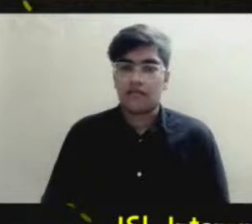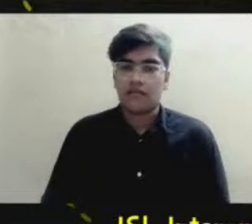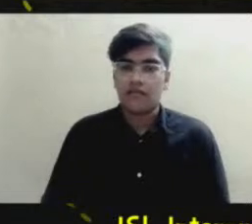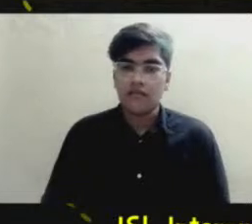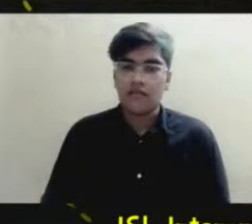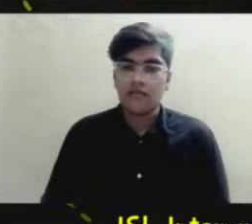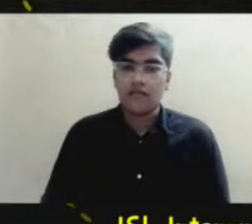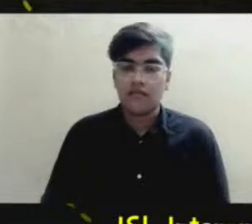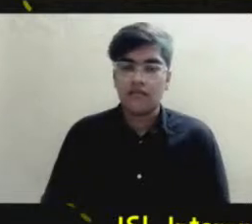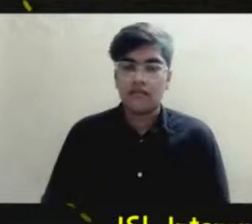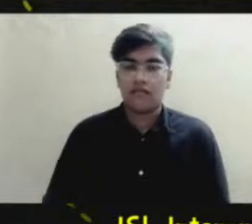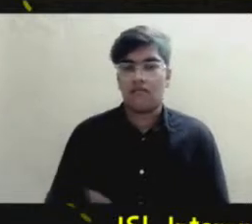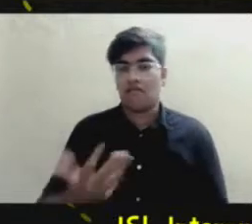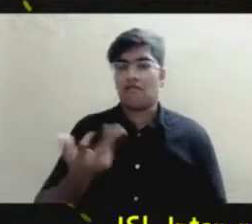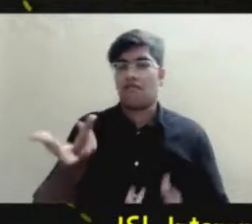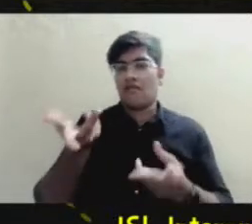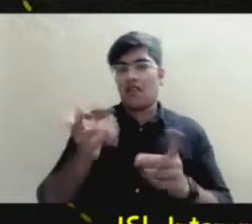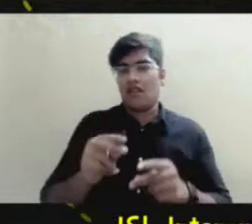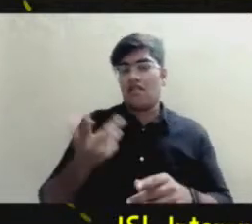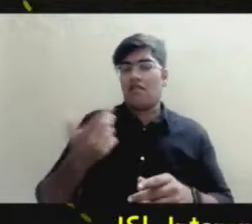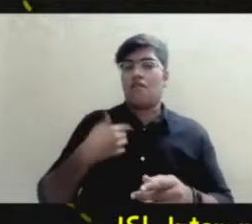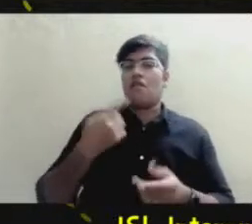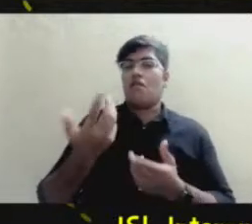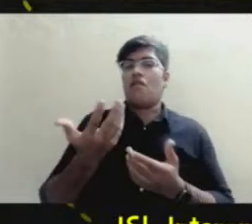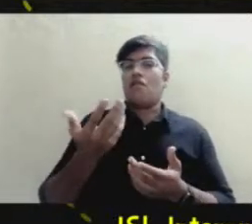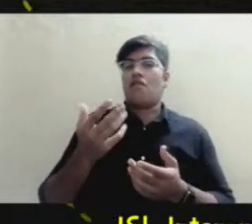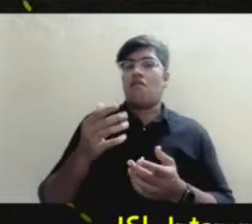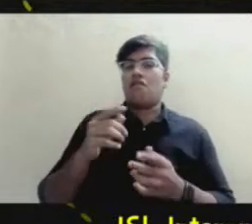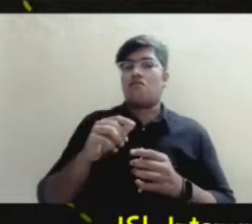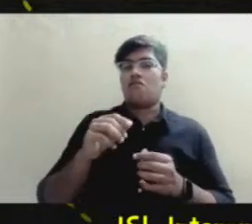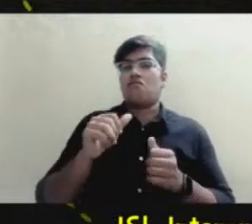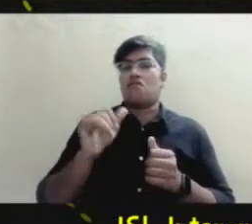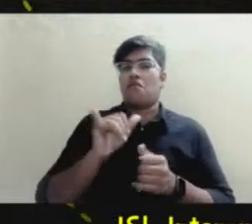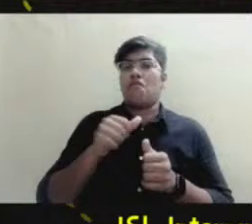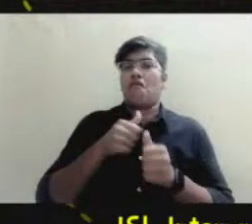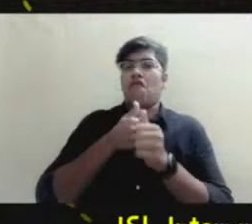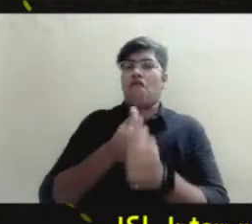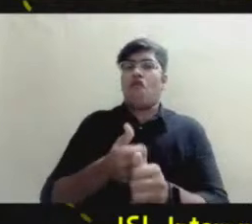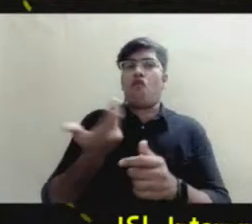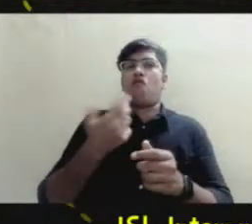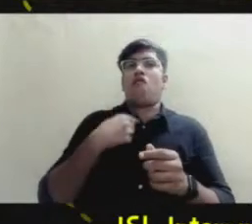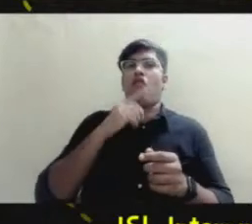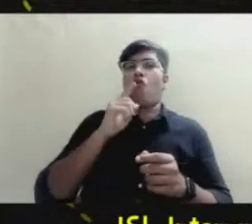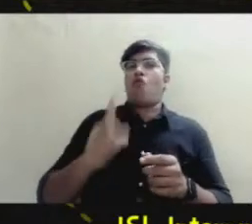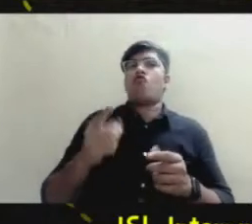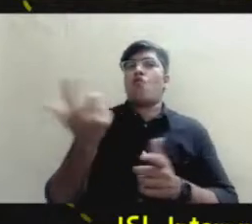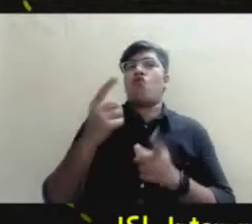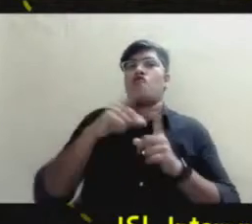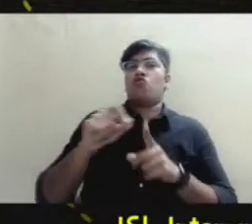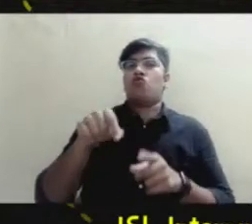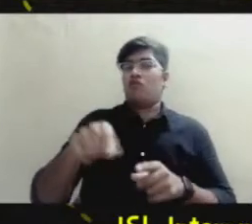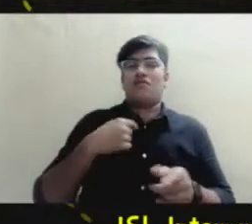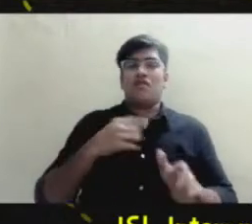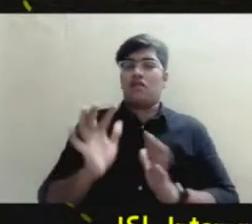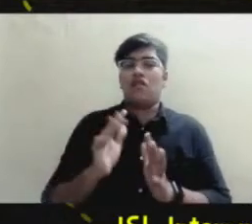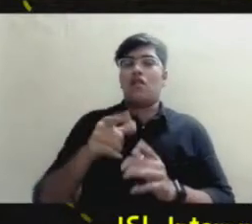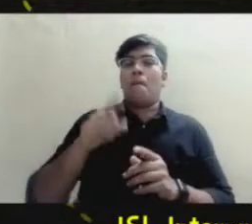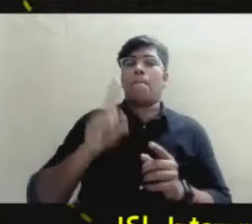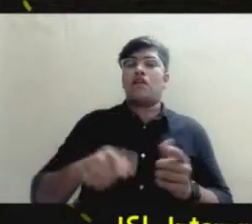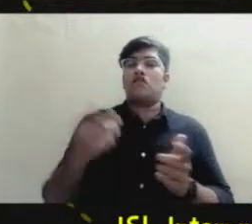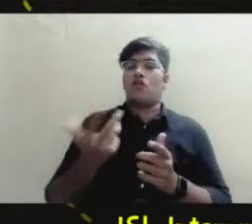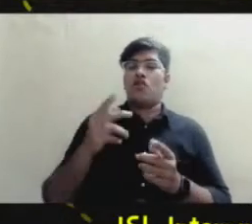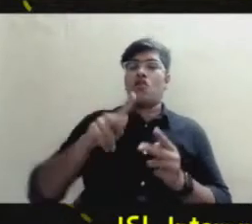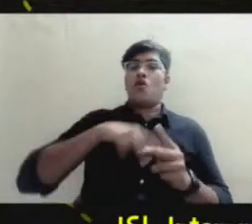I'm sort of against sort of dictating what should be done. I feel we all have to take decisions, and very often projects of this nature